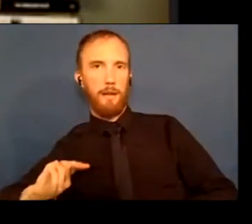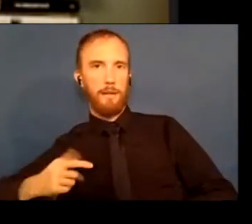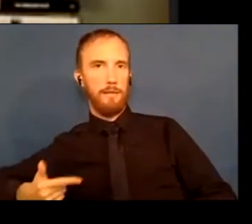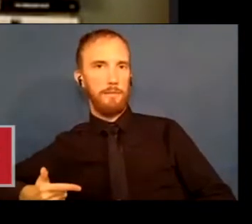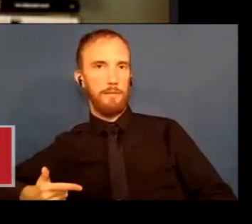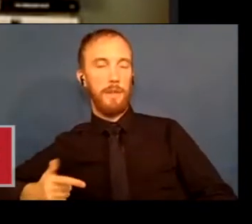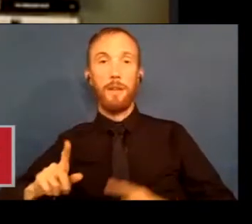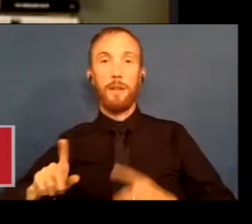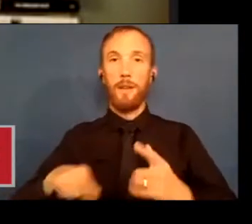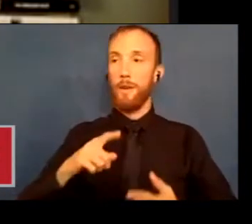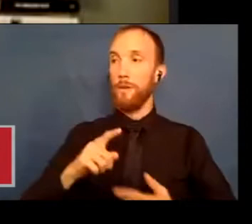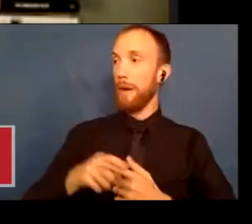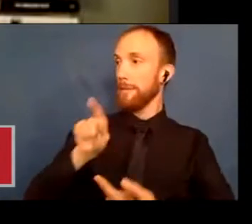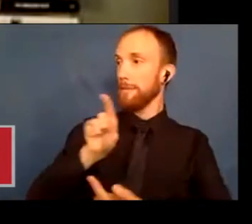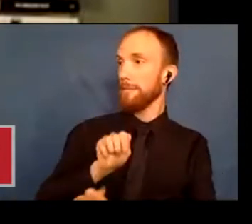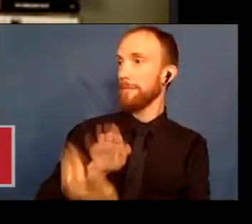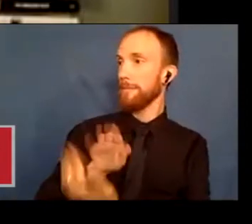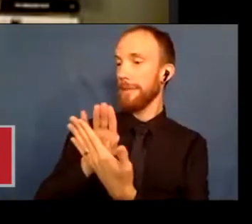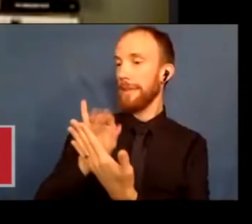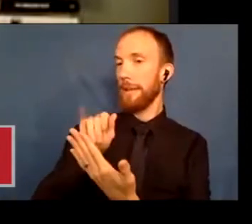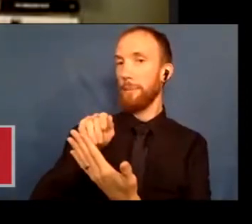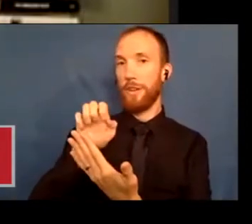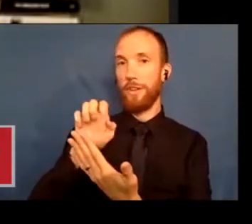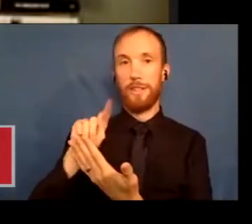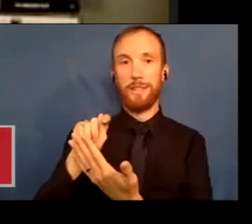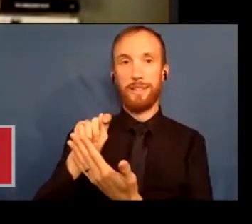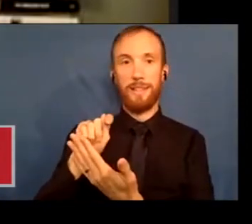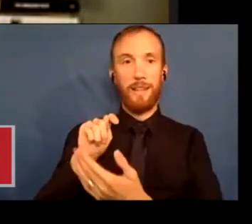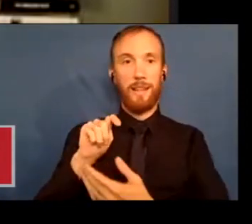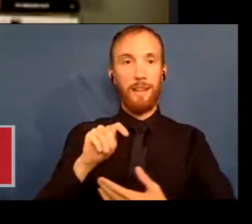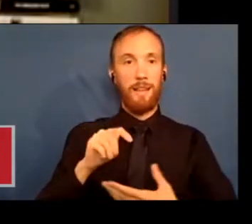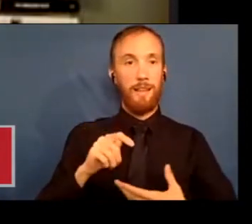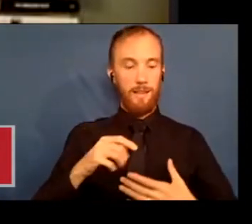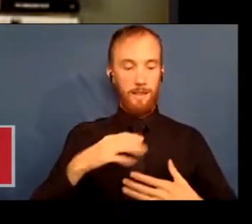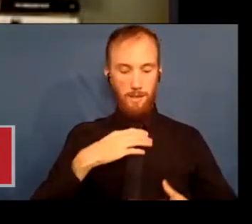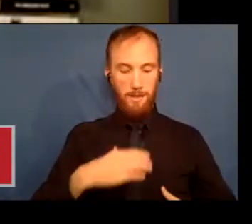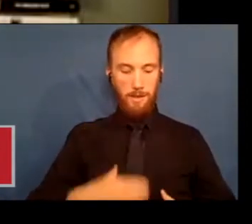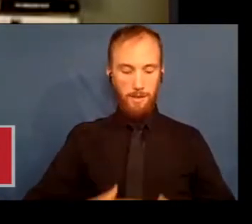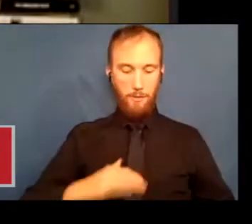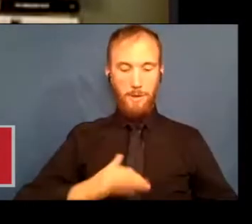imperialists, the hungry bellies lock arms and march forward.